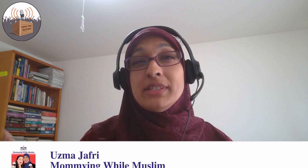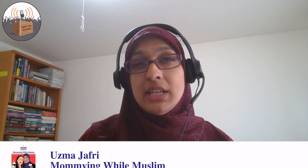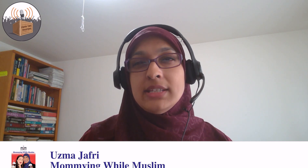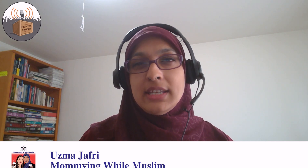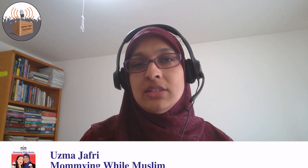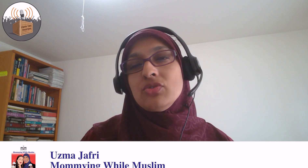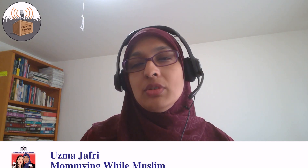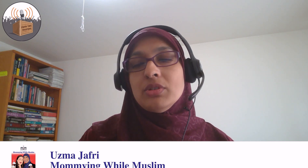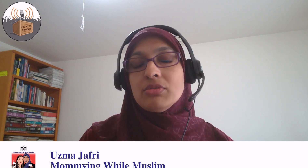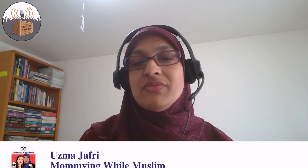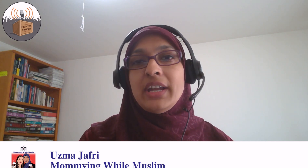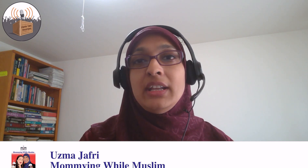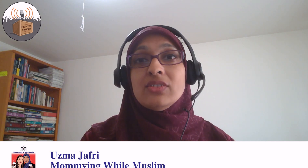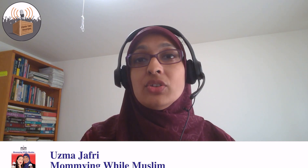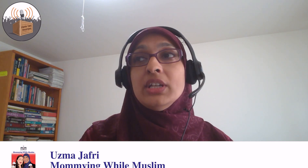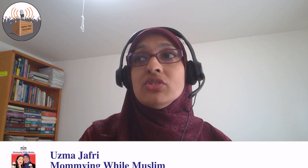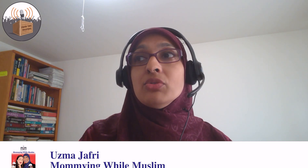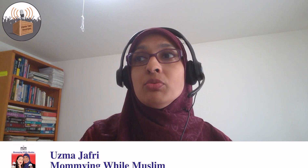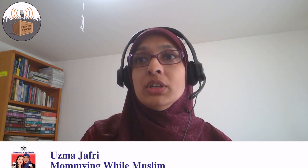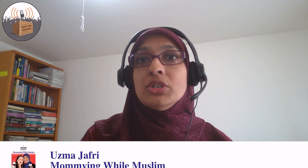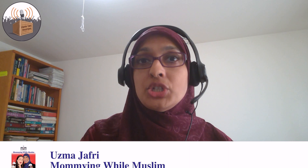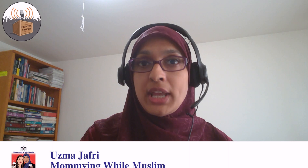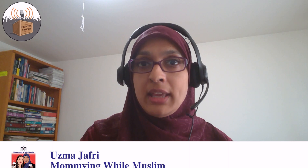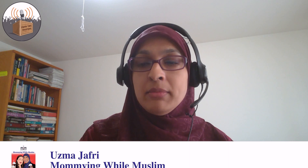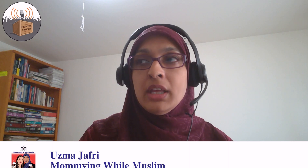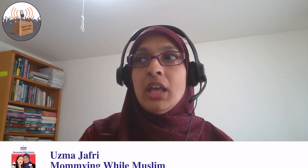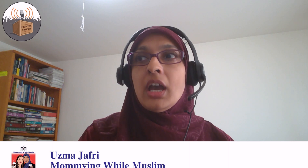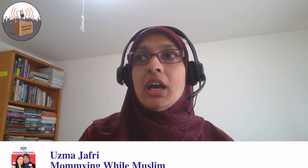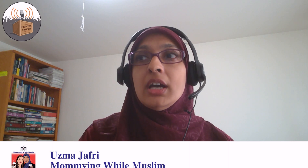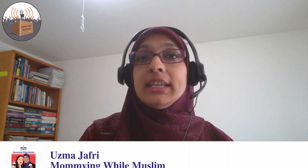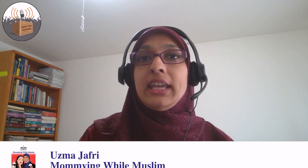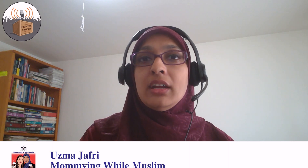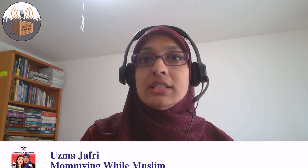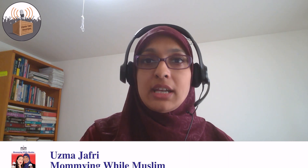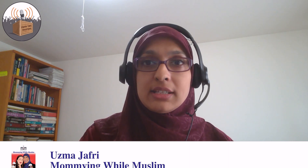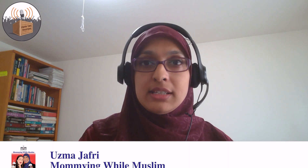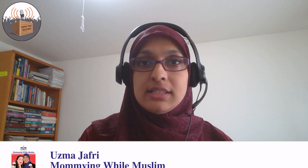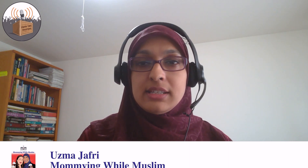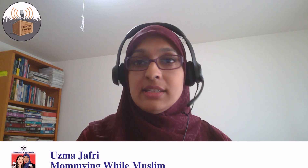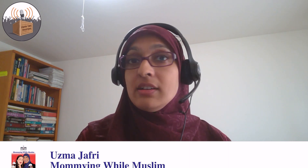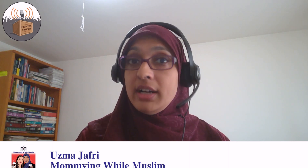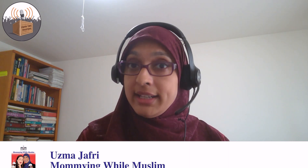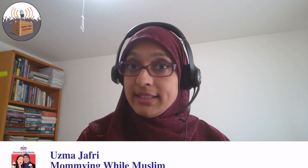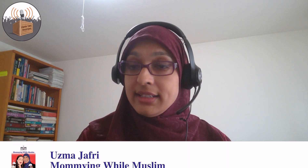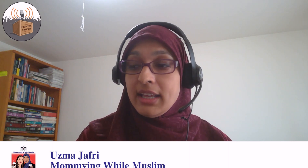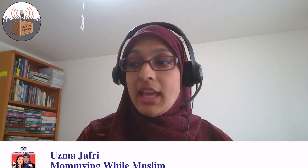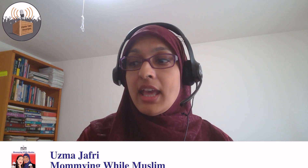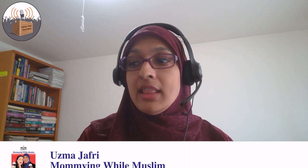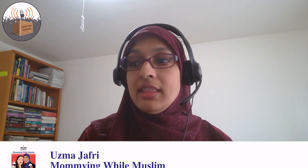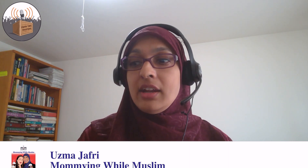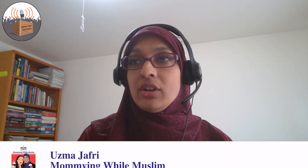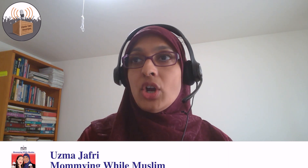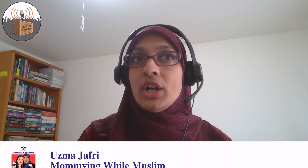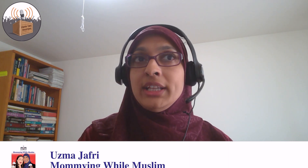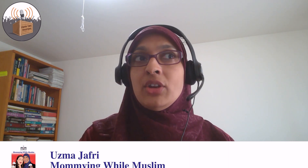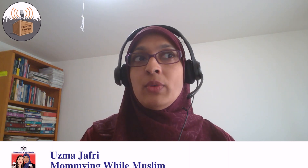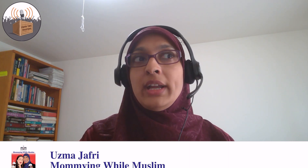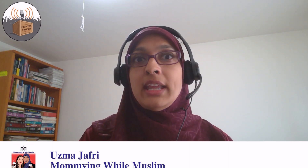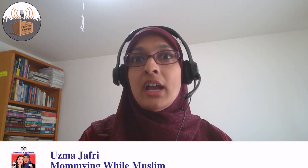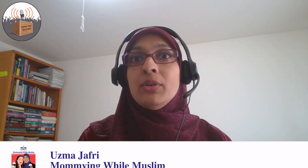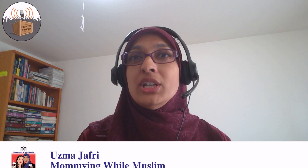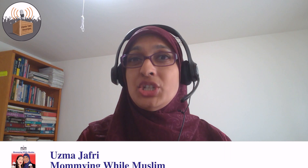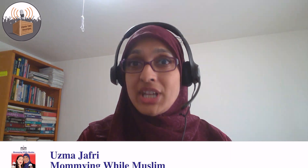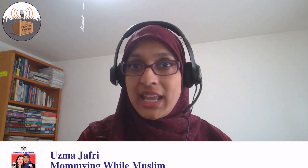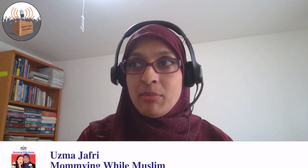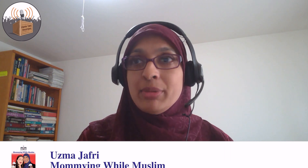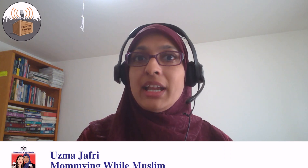jobs in his industry, which was finance. So it's a real shame. Care Texas is on it, and they're calling it